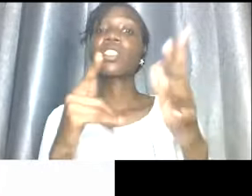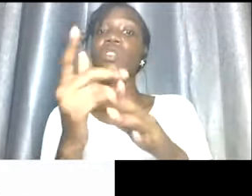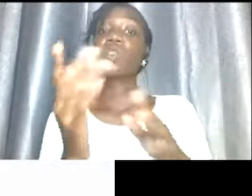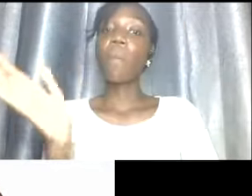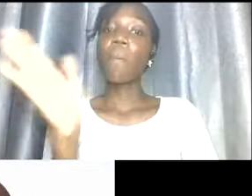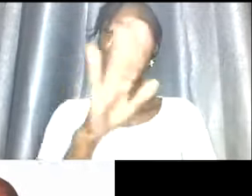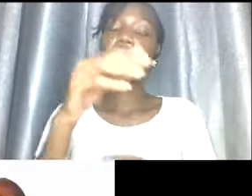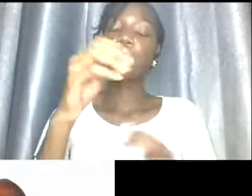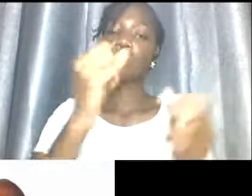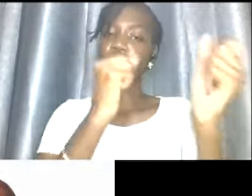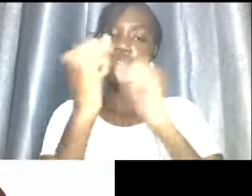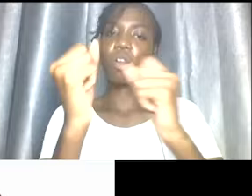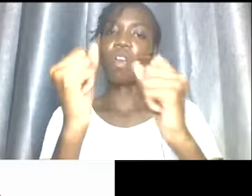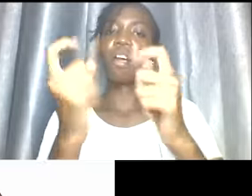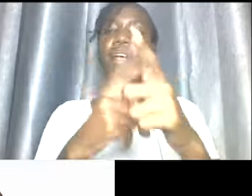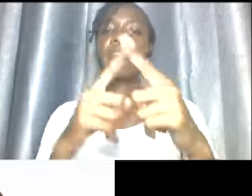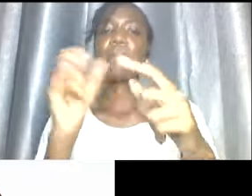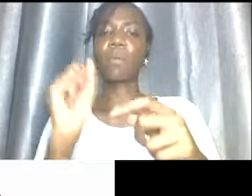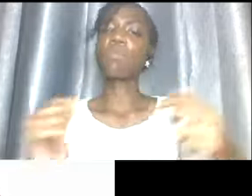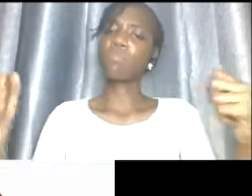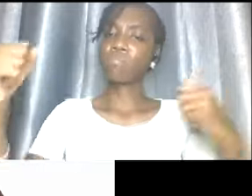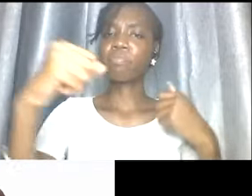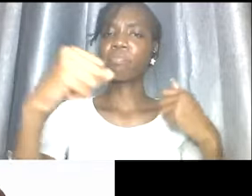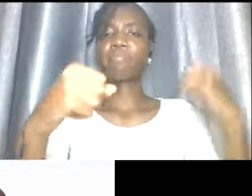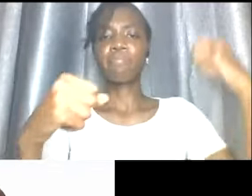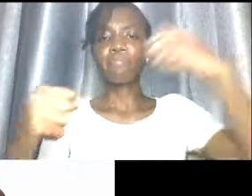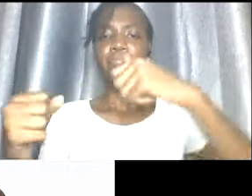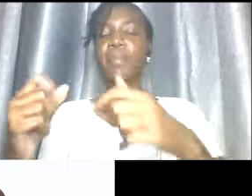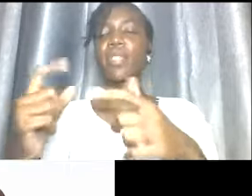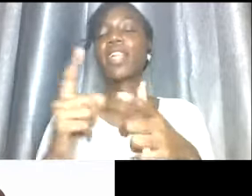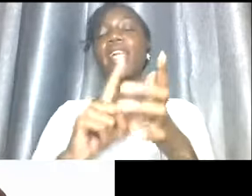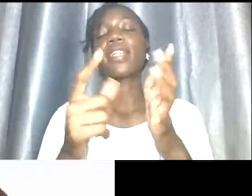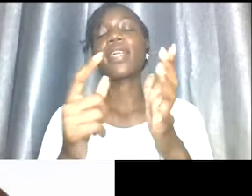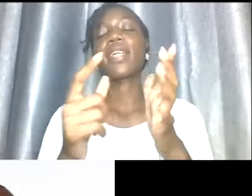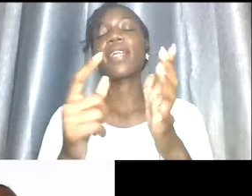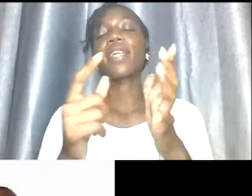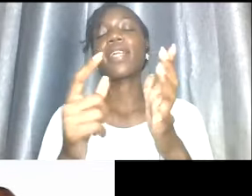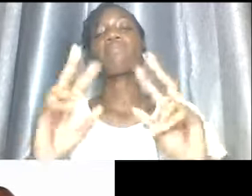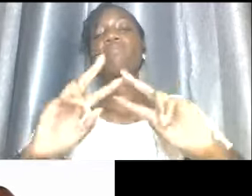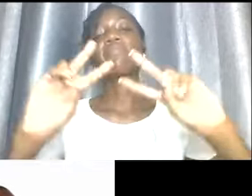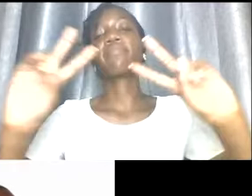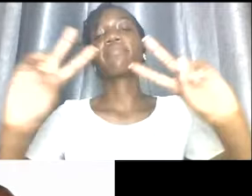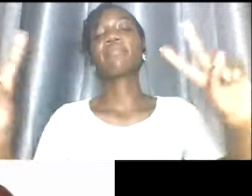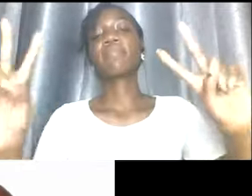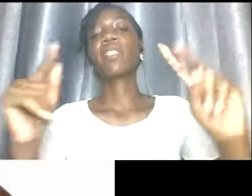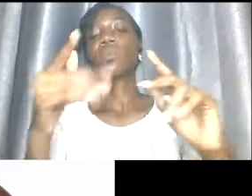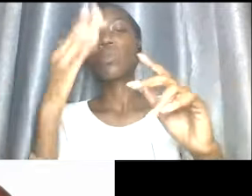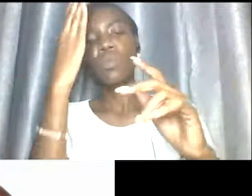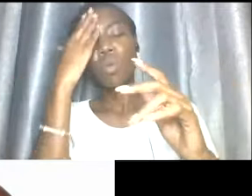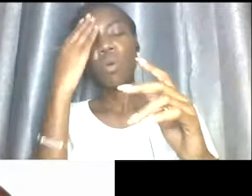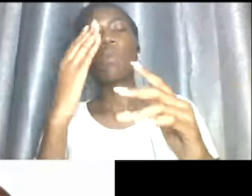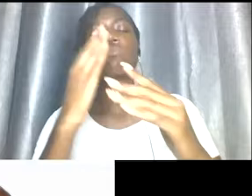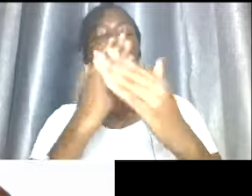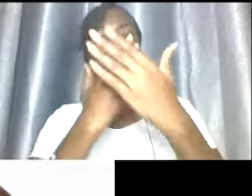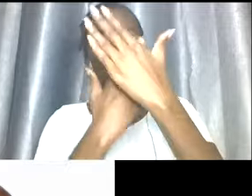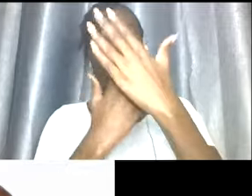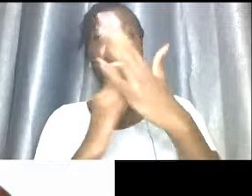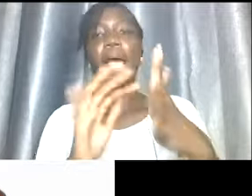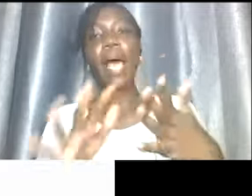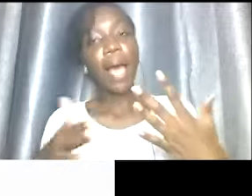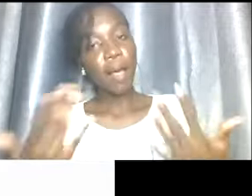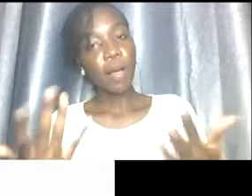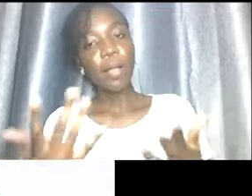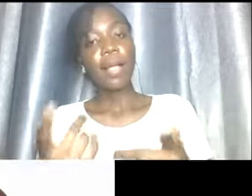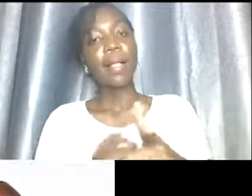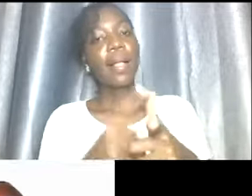blows and come out victorious. We just need to know how to cover up and protect ourselves